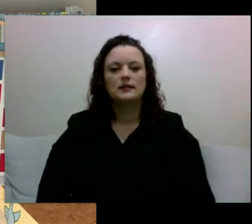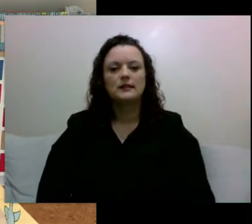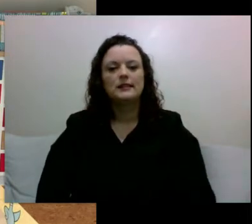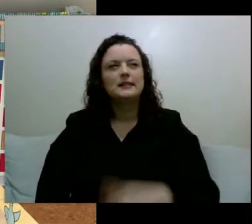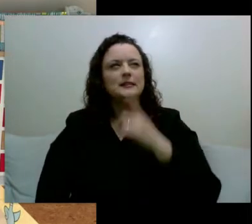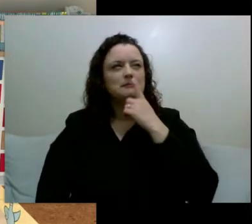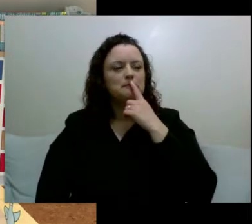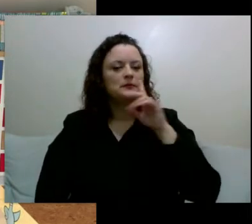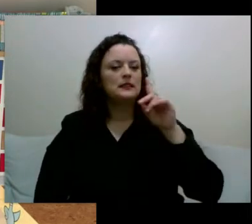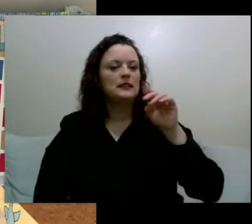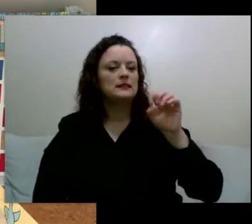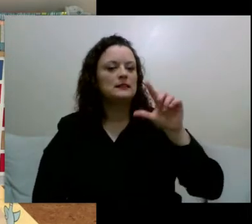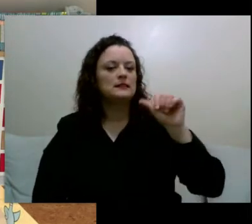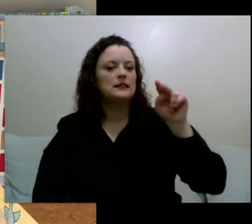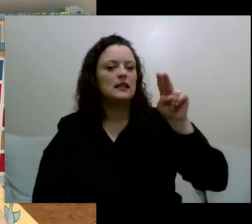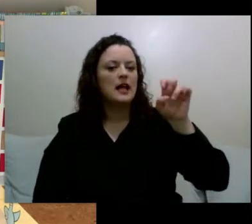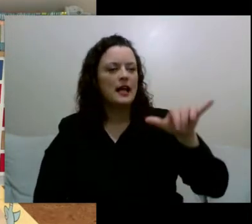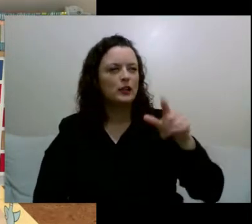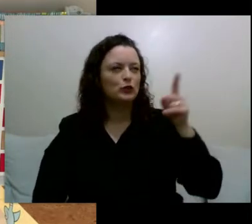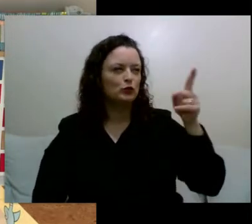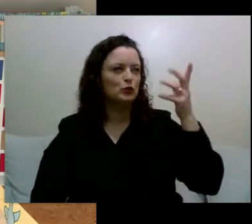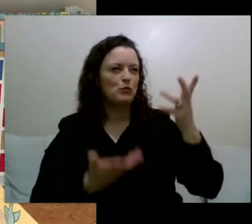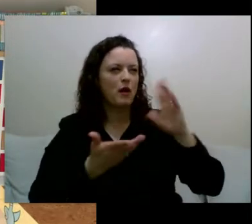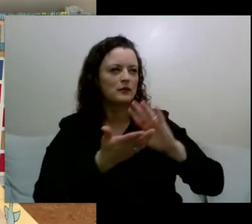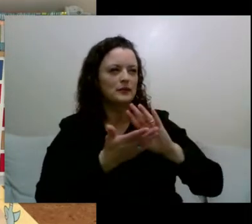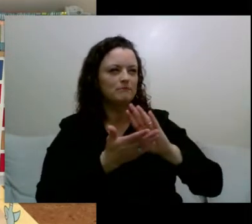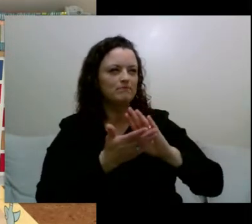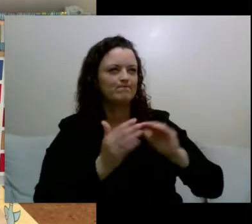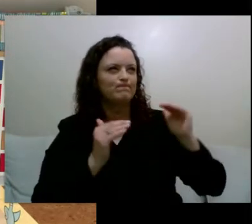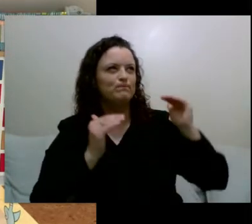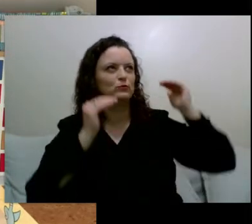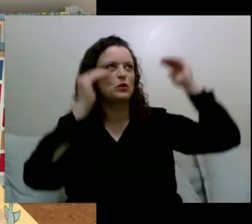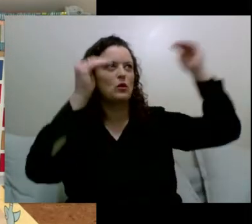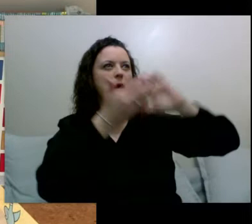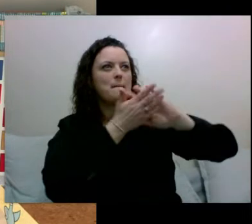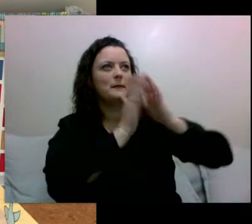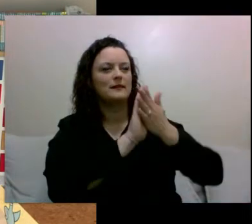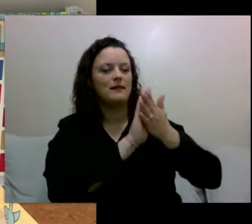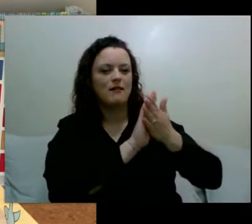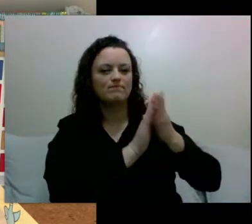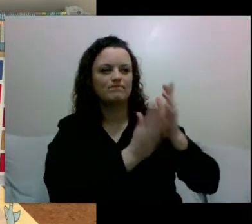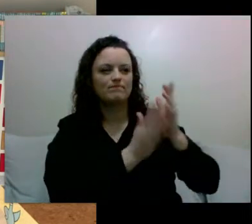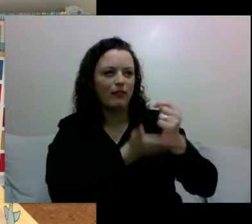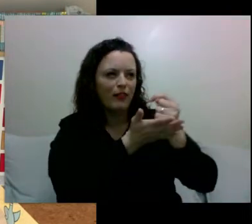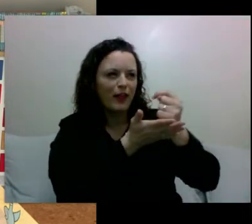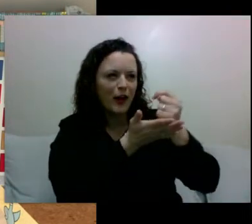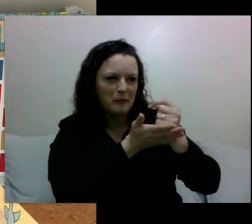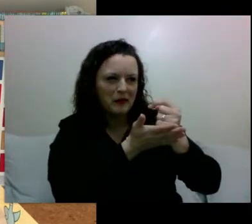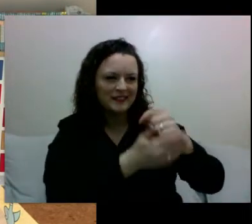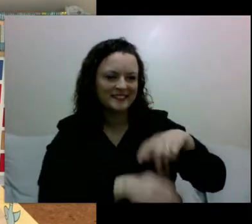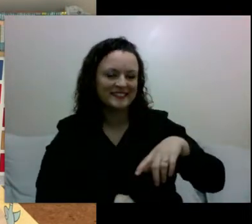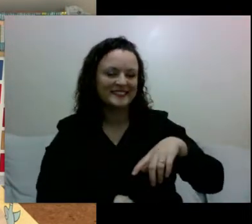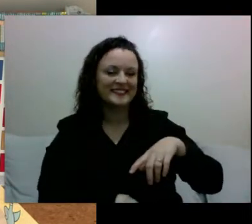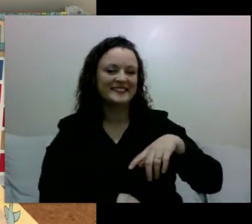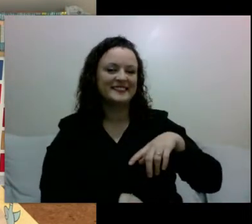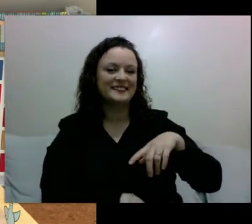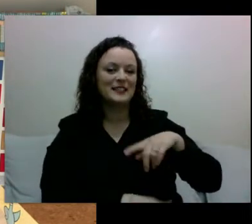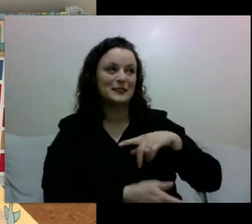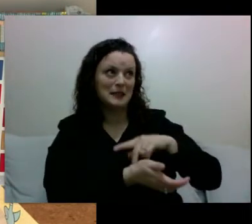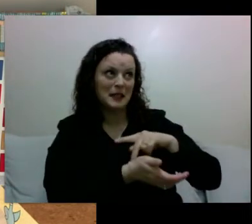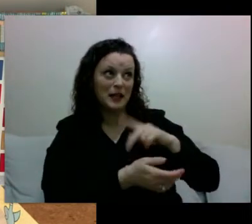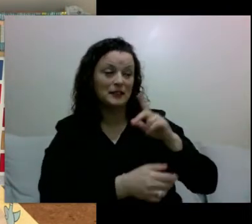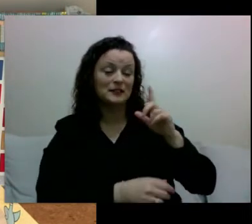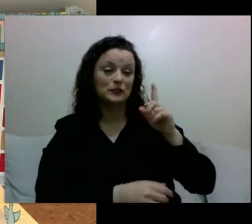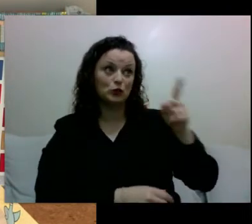up to be a psychiatrist or a therapist. And when you do, I will pretend that